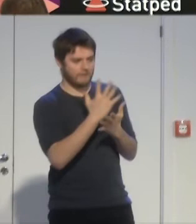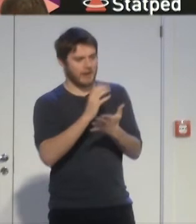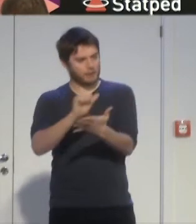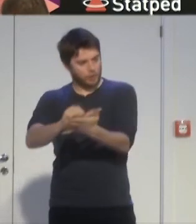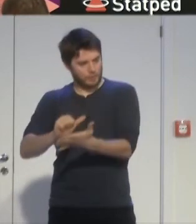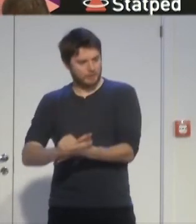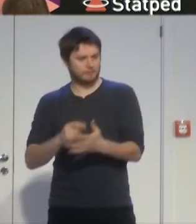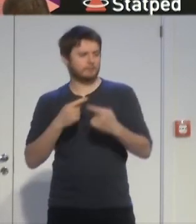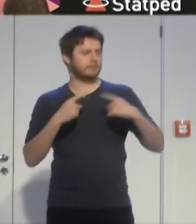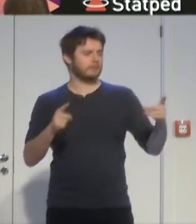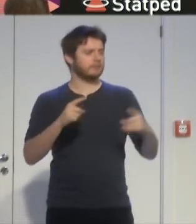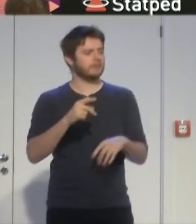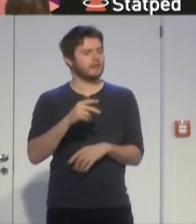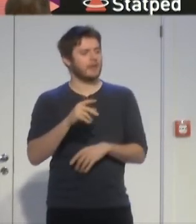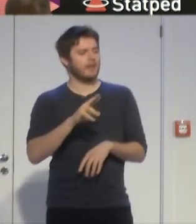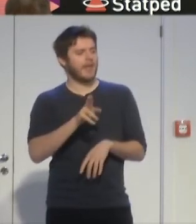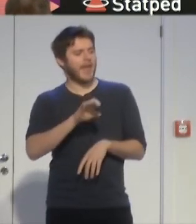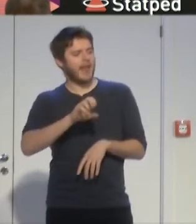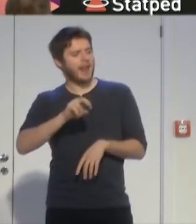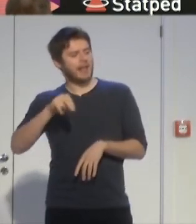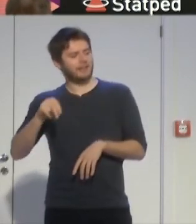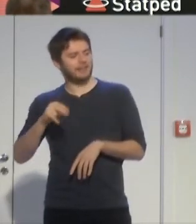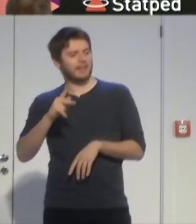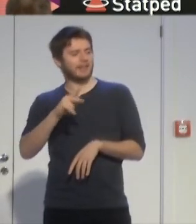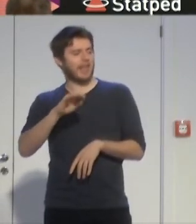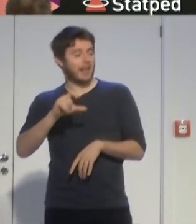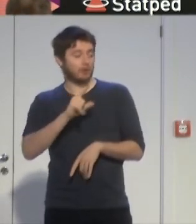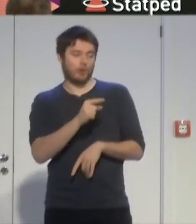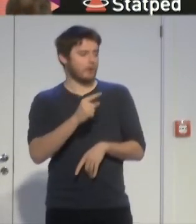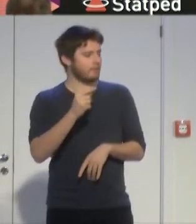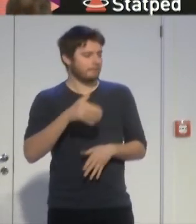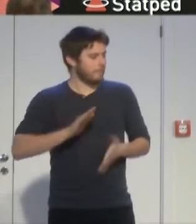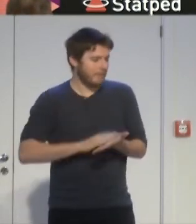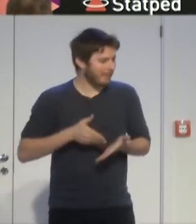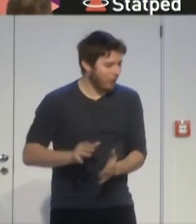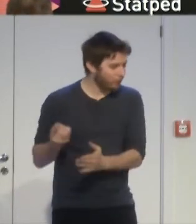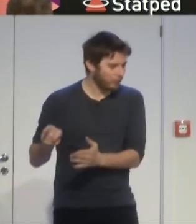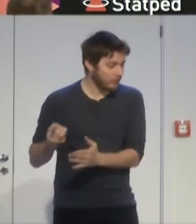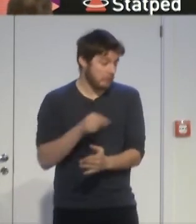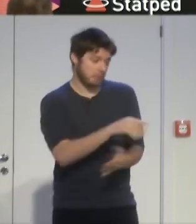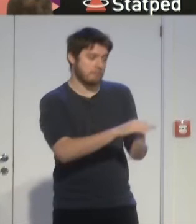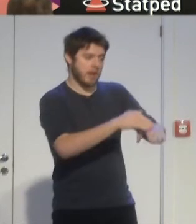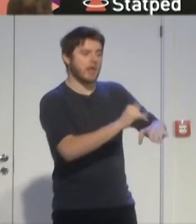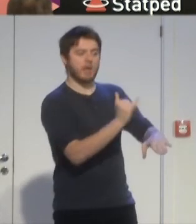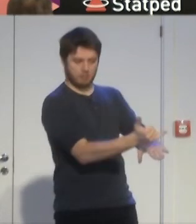Helen Keller, because Helen Keller was not congenitally deafblind, but Marie was.